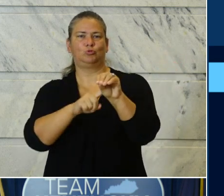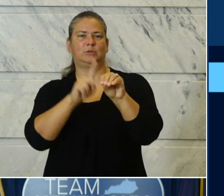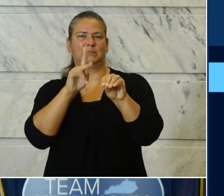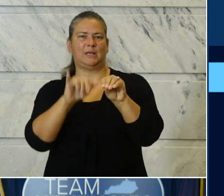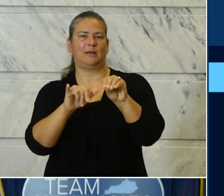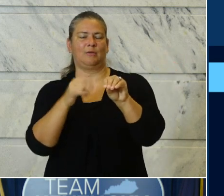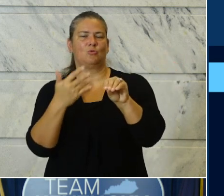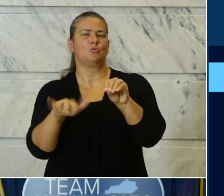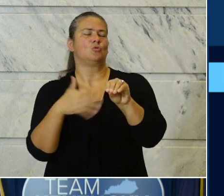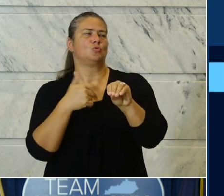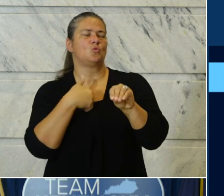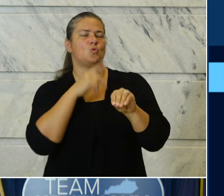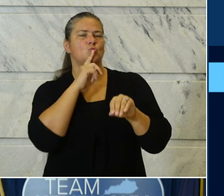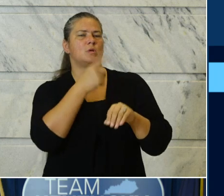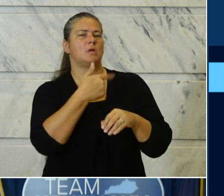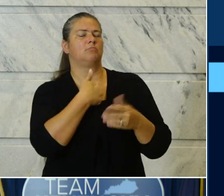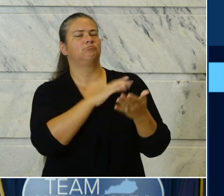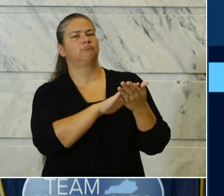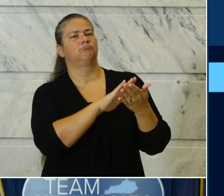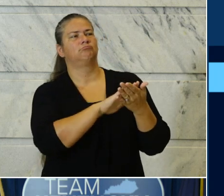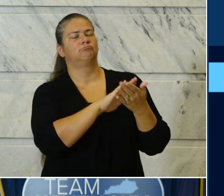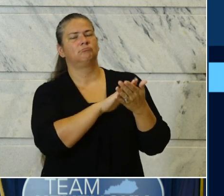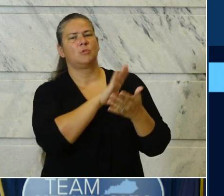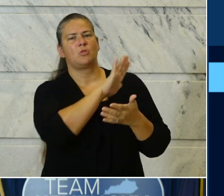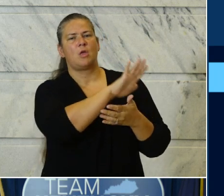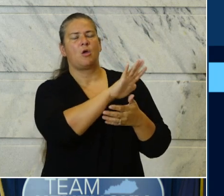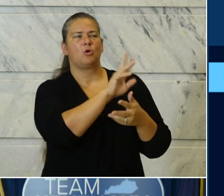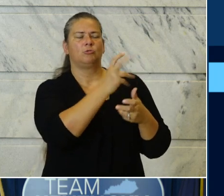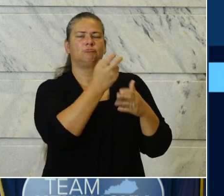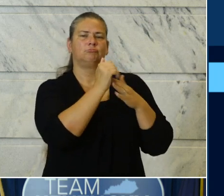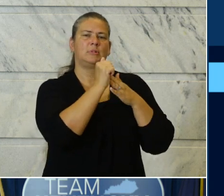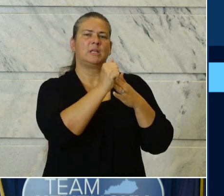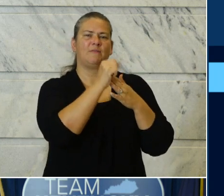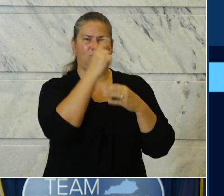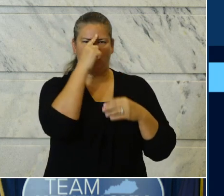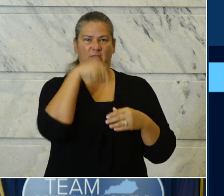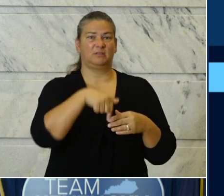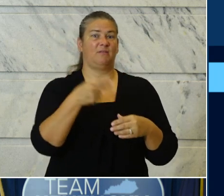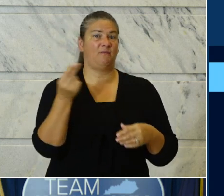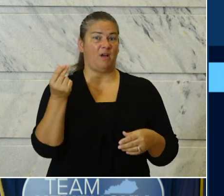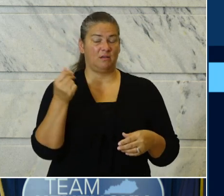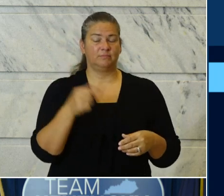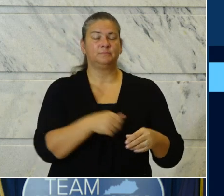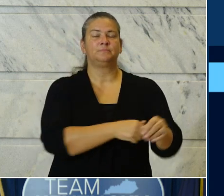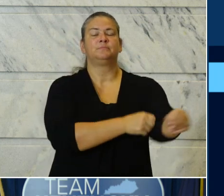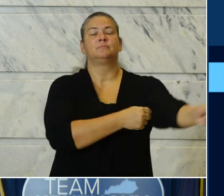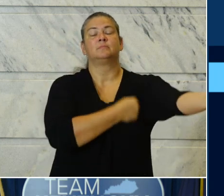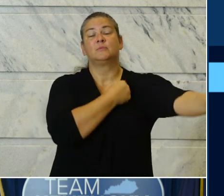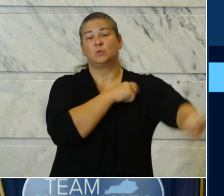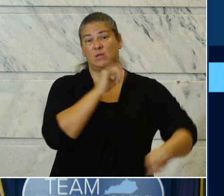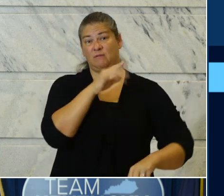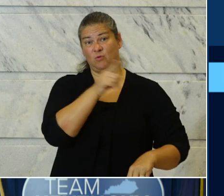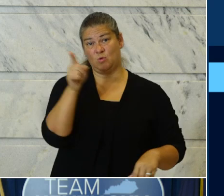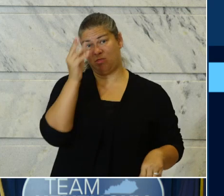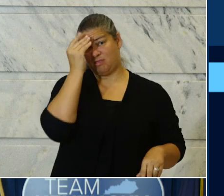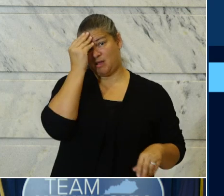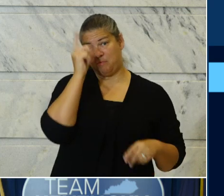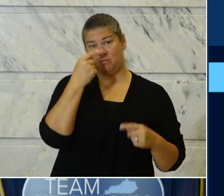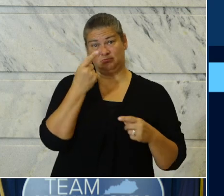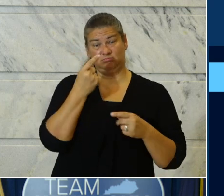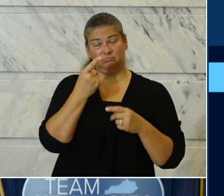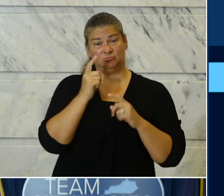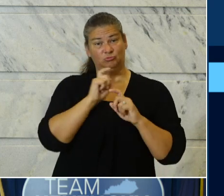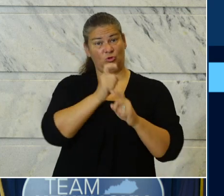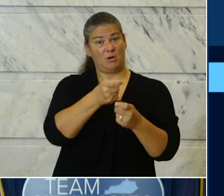them for their leadership on this fund. So if you are someone who is thinking about donating, you can